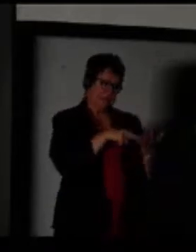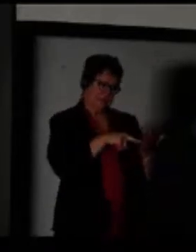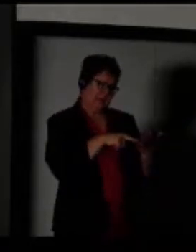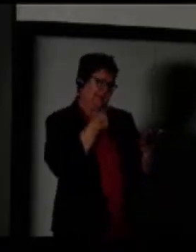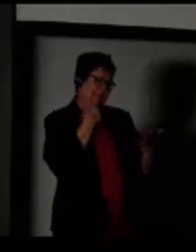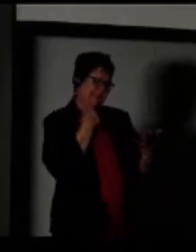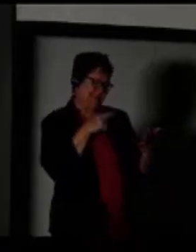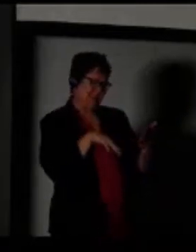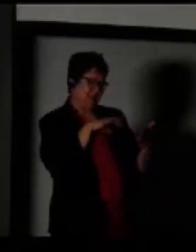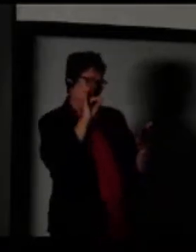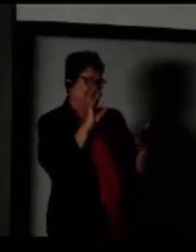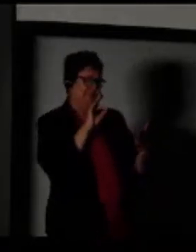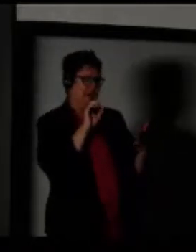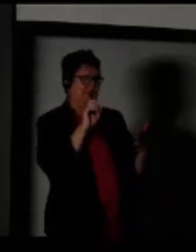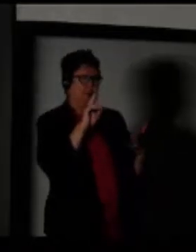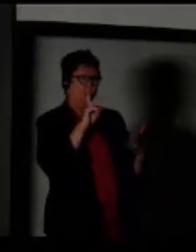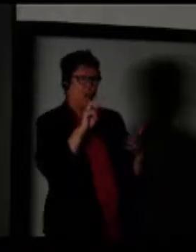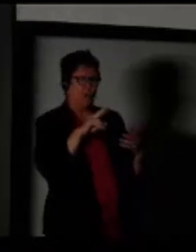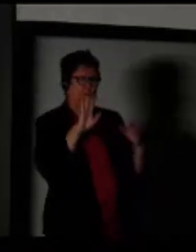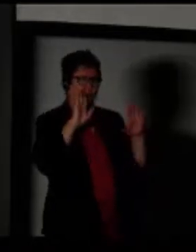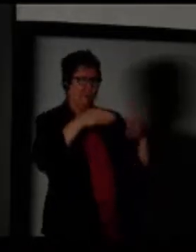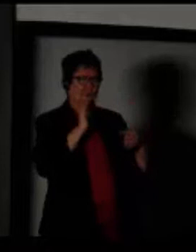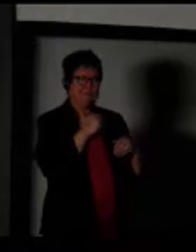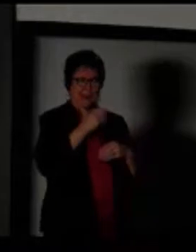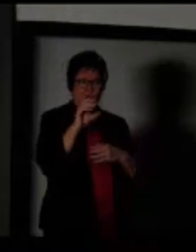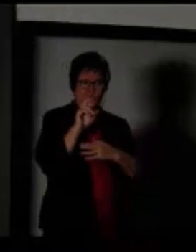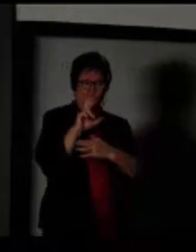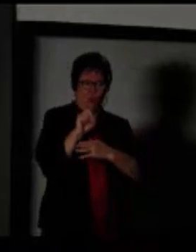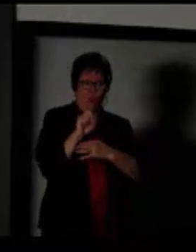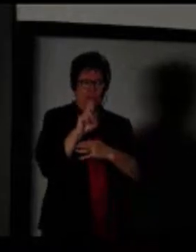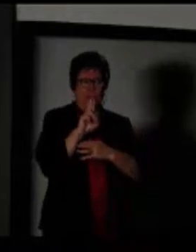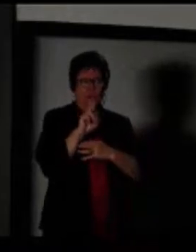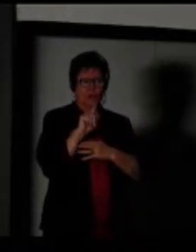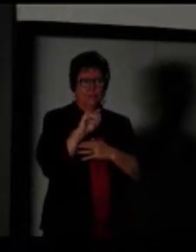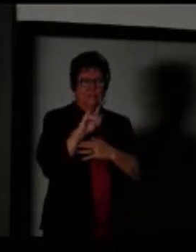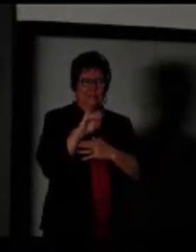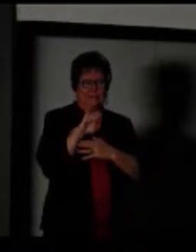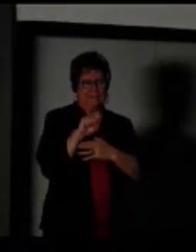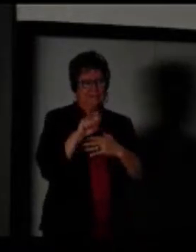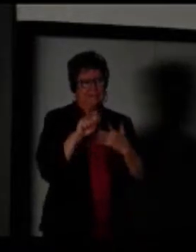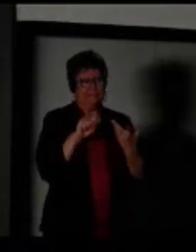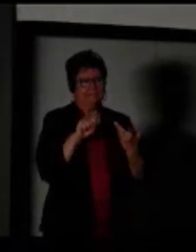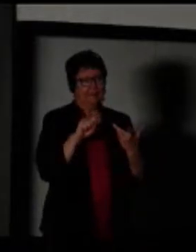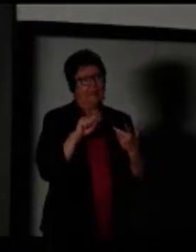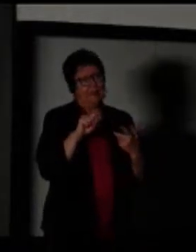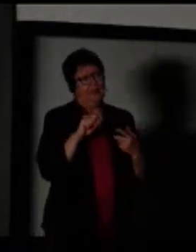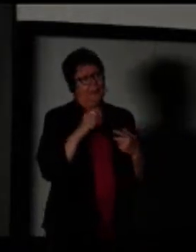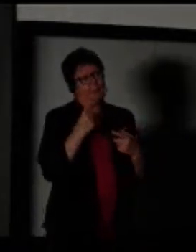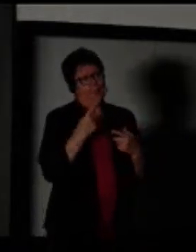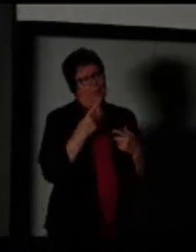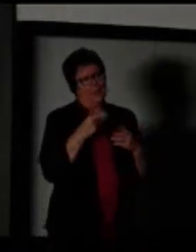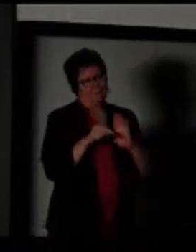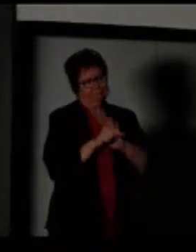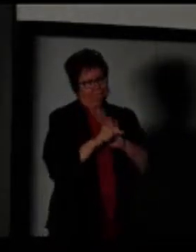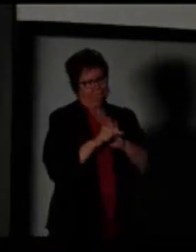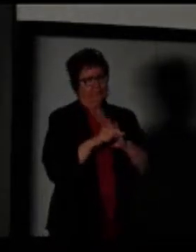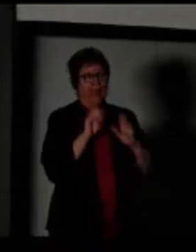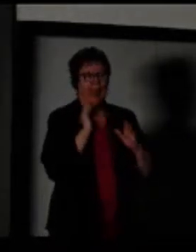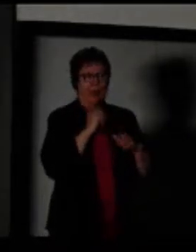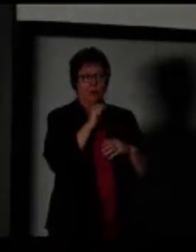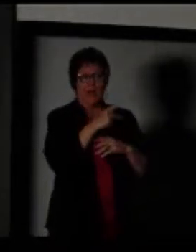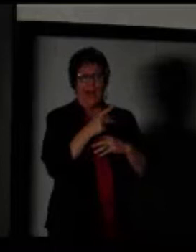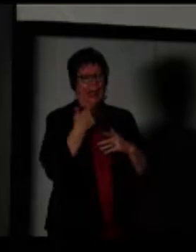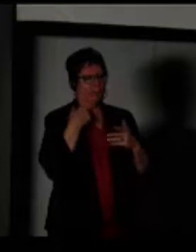to focus our core utilities. One of the things that I will say that we found with the app is we put too much stuff on it. Our visitors